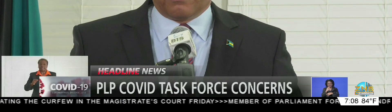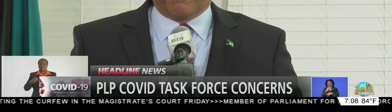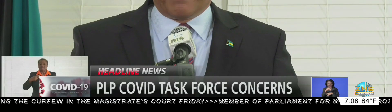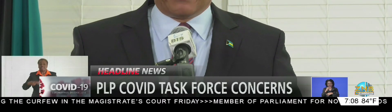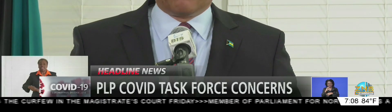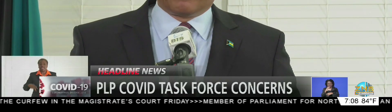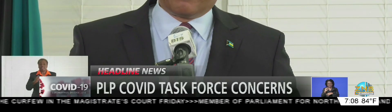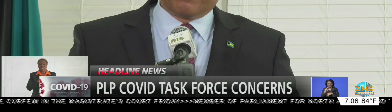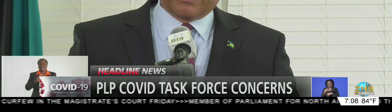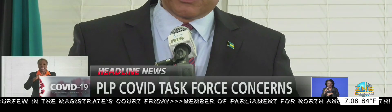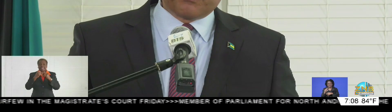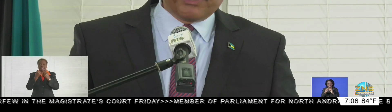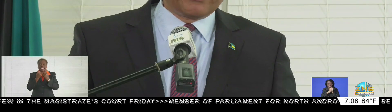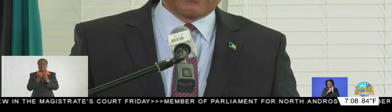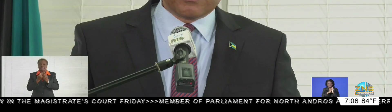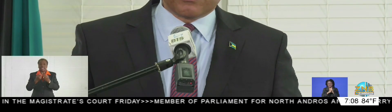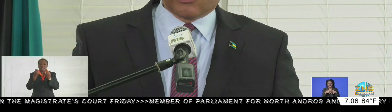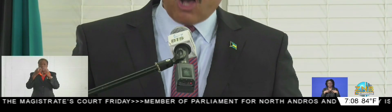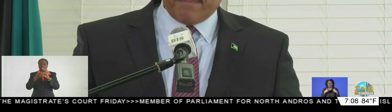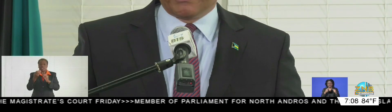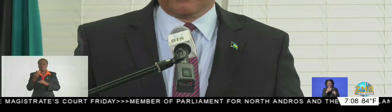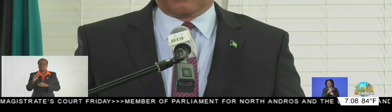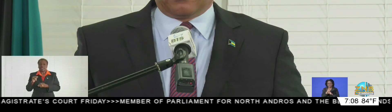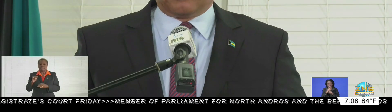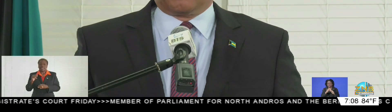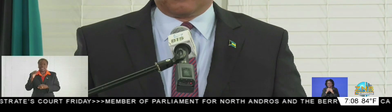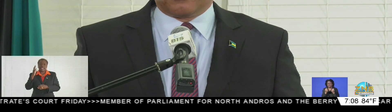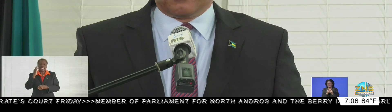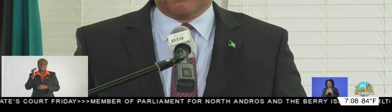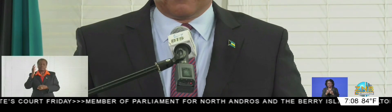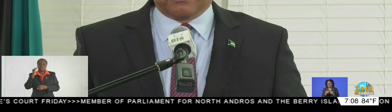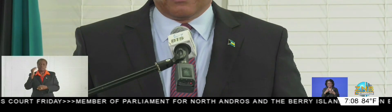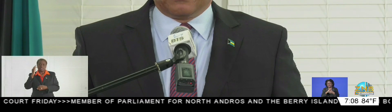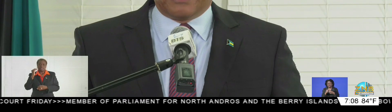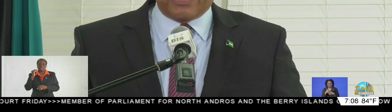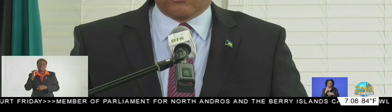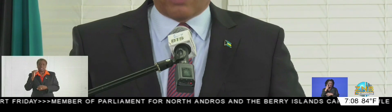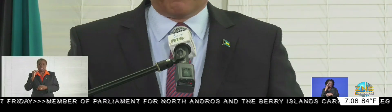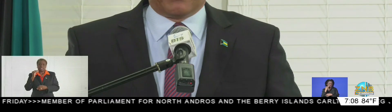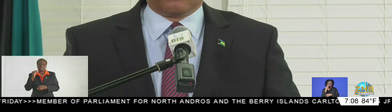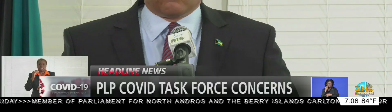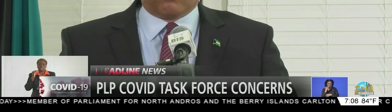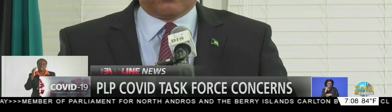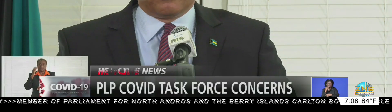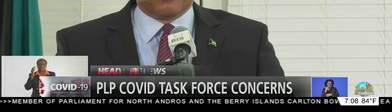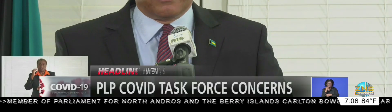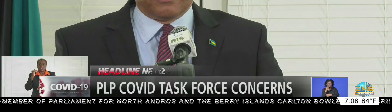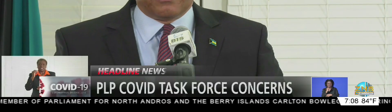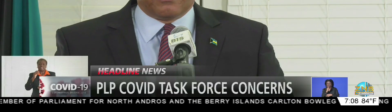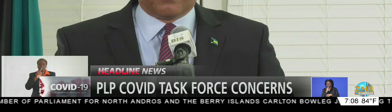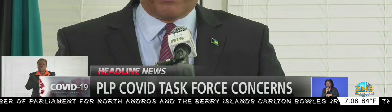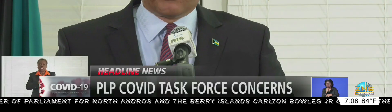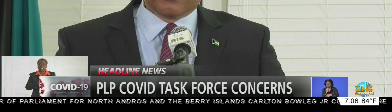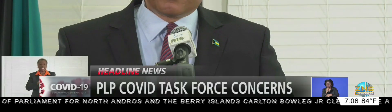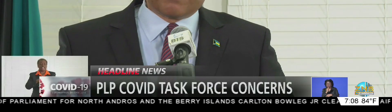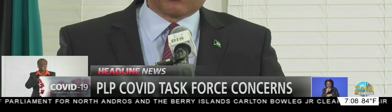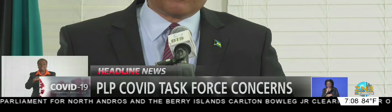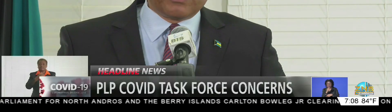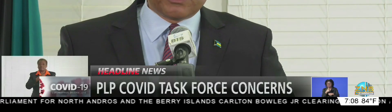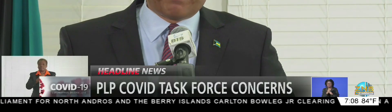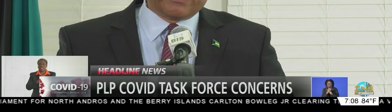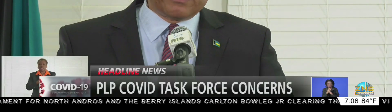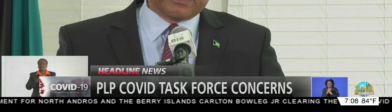teams, many of them experienced, competent clinicians, did not make the call. The